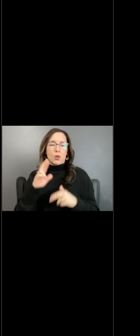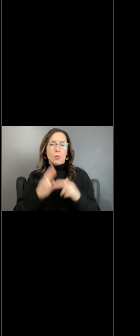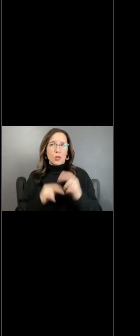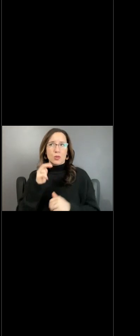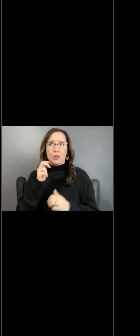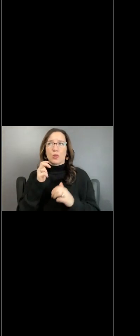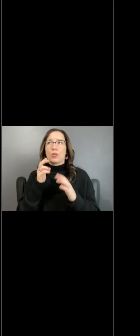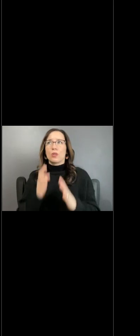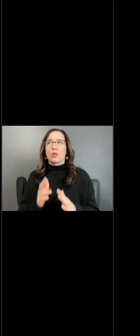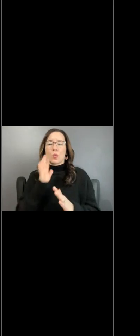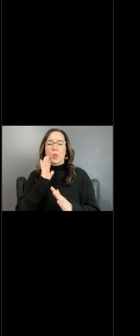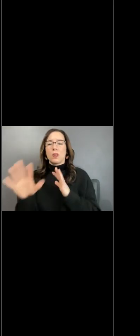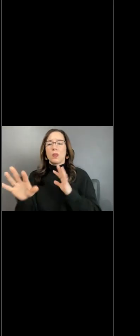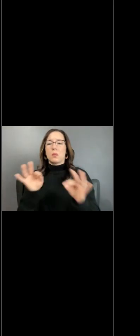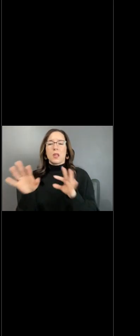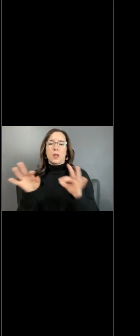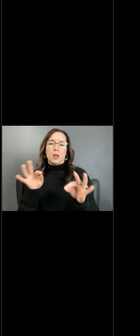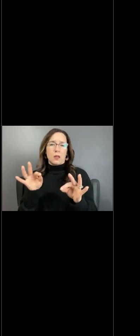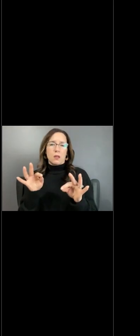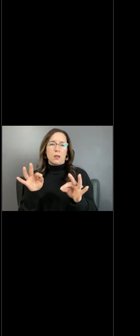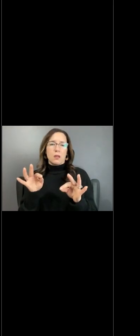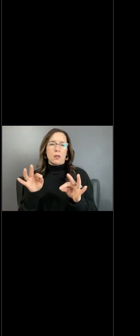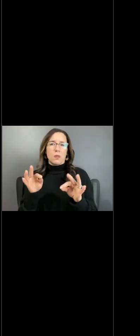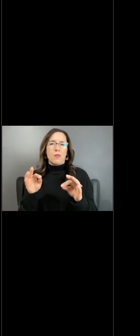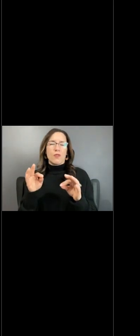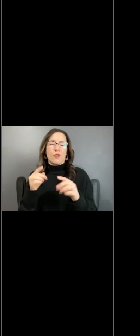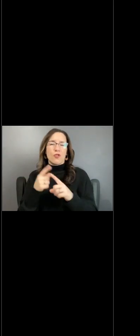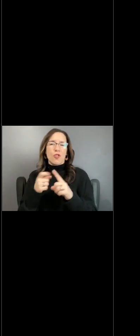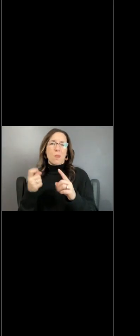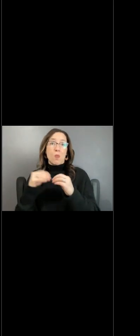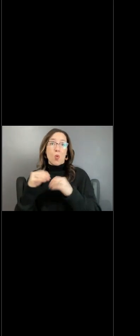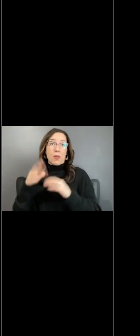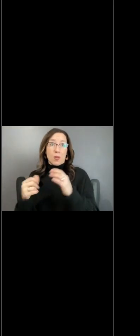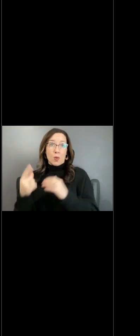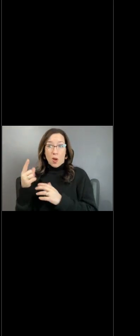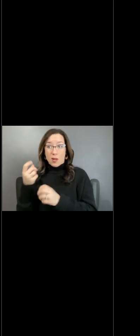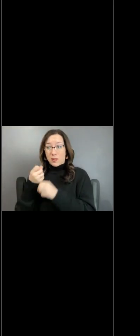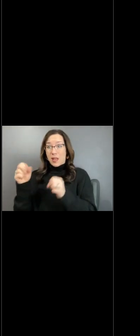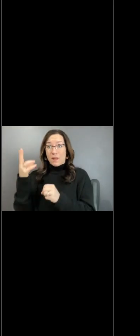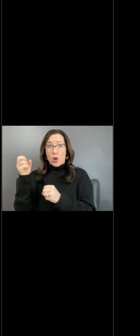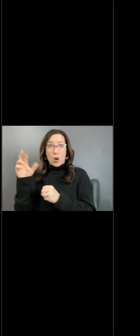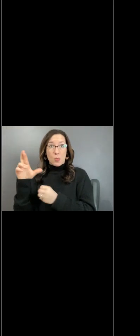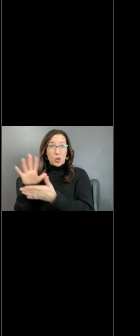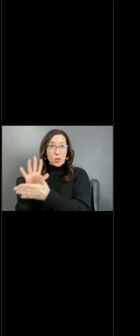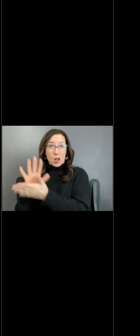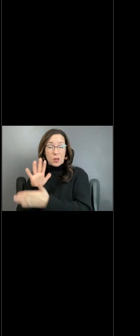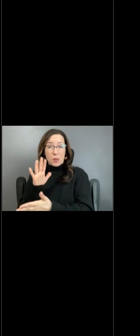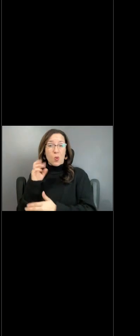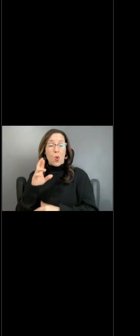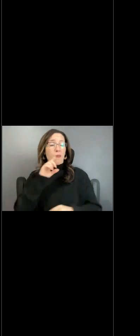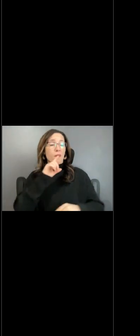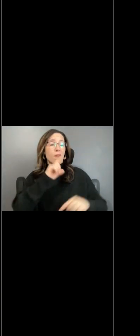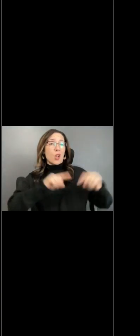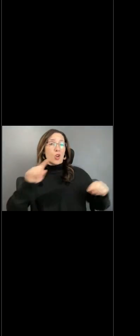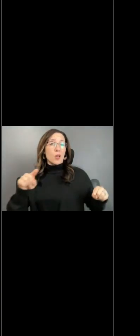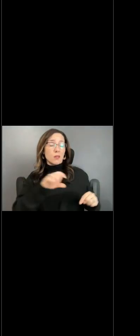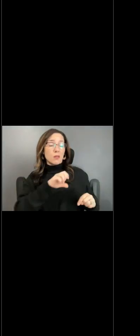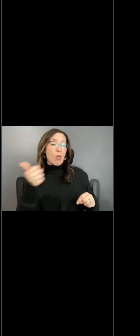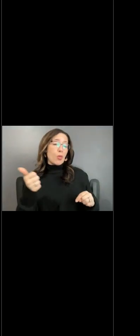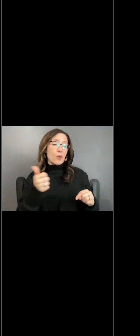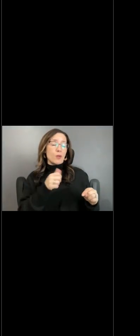to select provisions from more than one safe harbor document, from various sources,